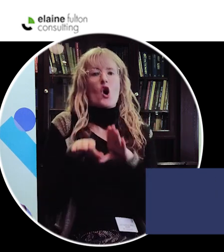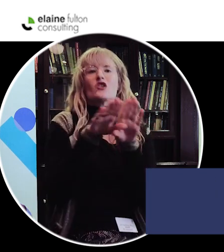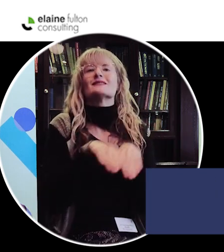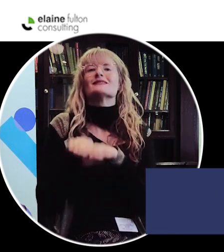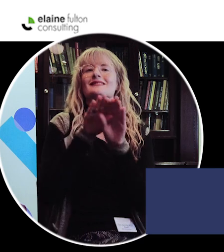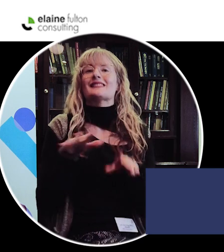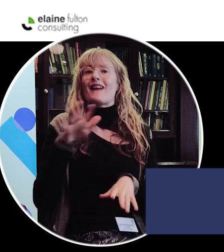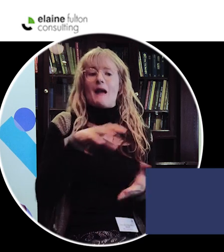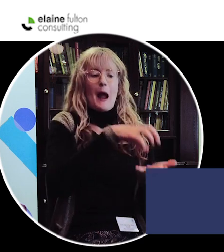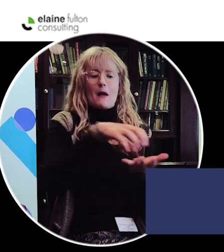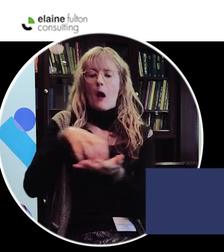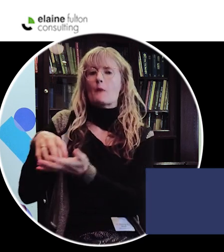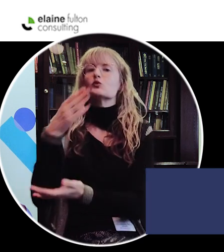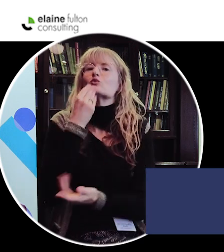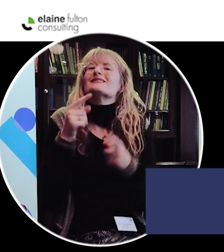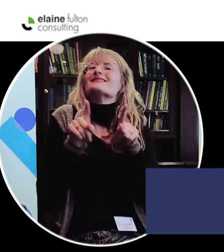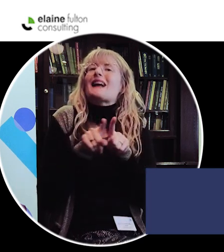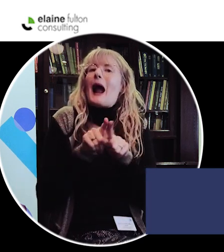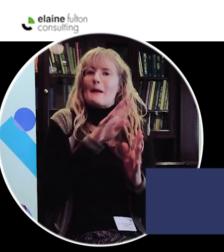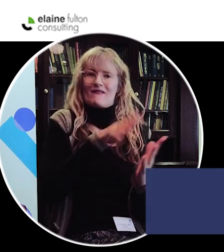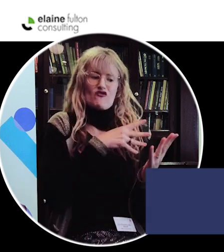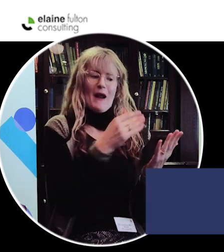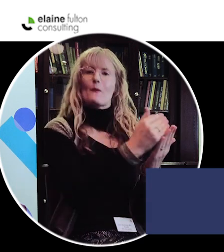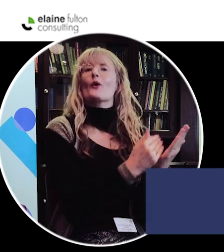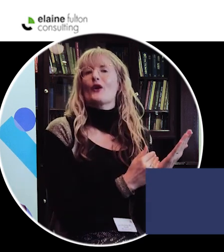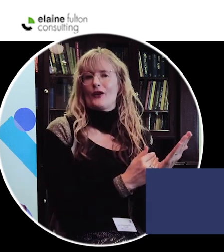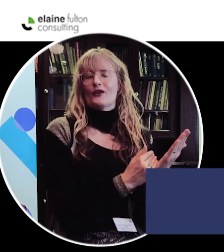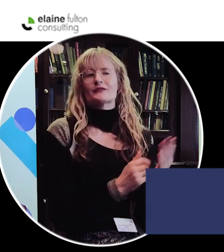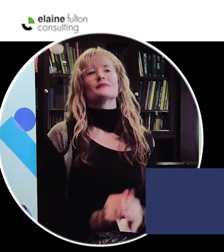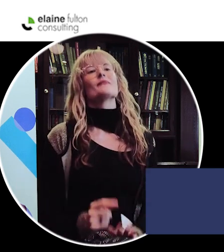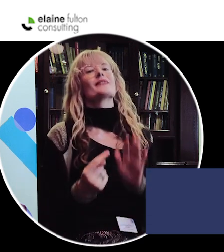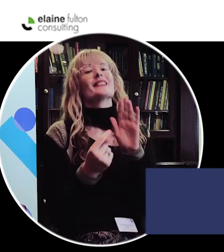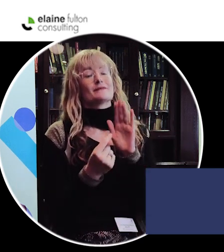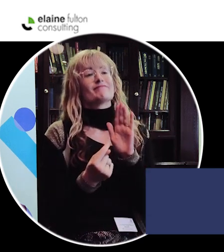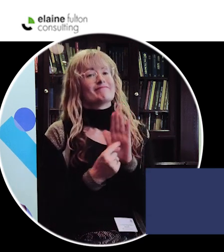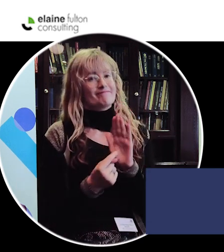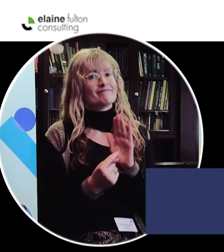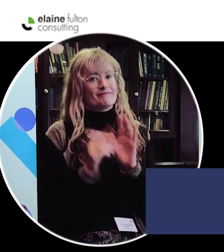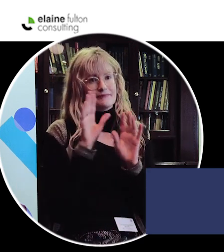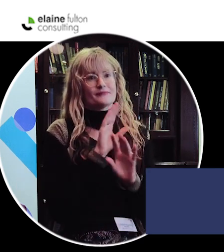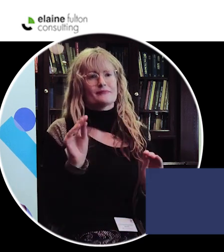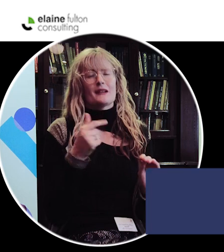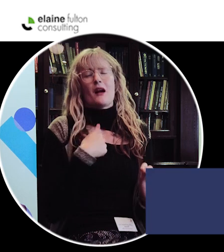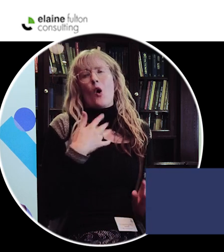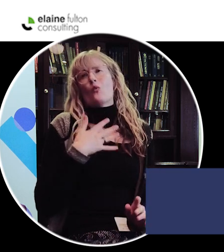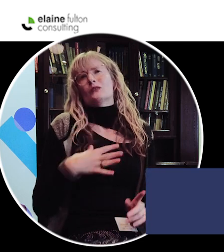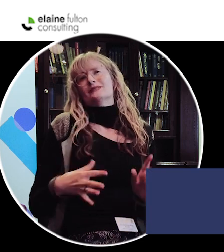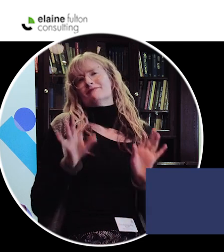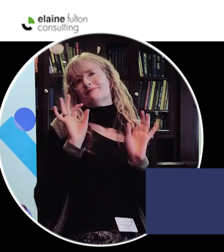as I'll demonstrate in a moment. Key to say is that we are, although I would dearly love to achieve perfection in